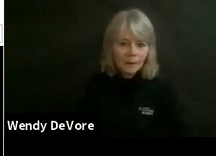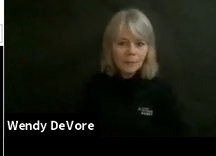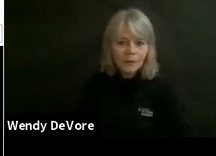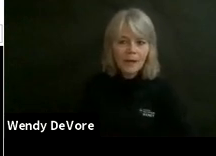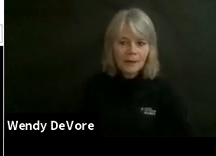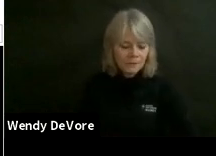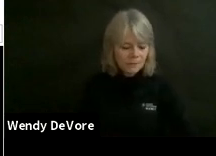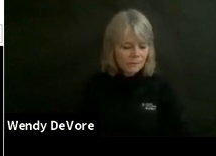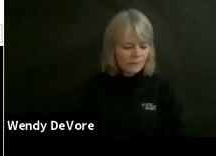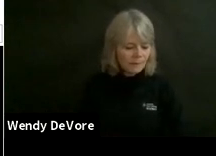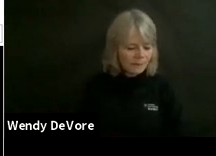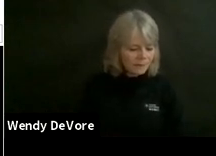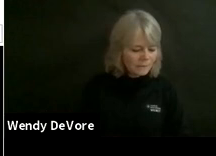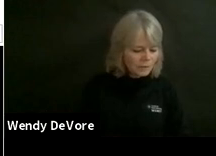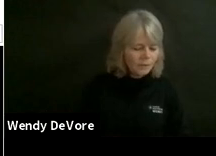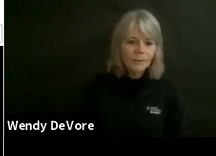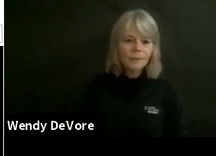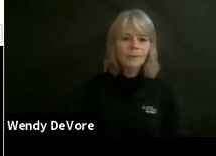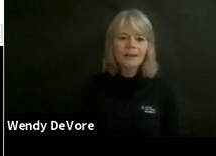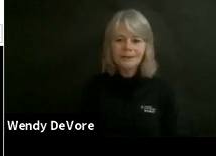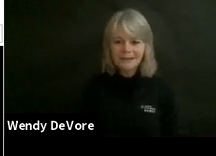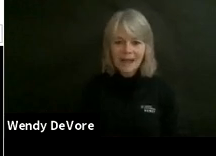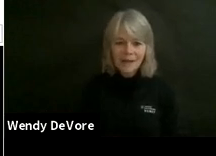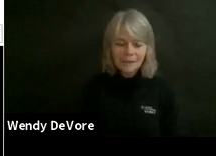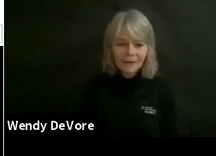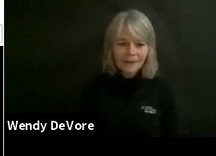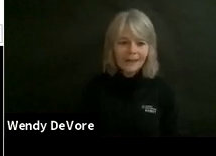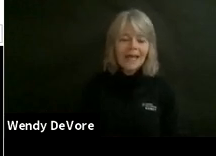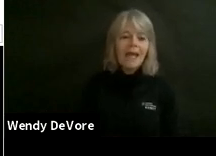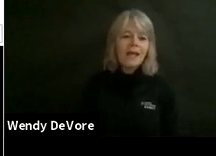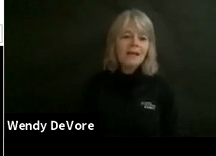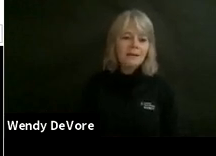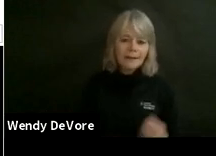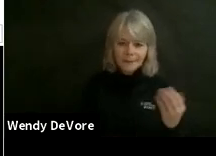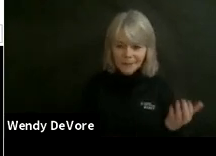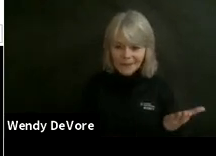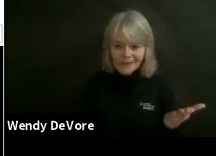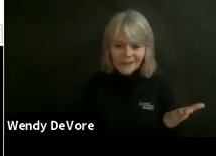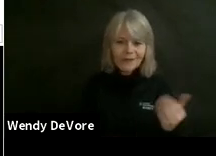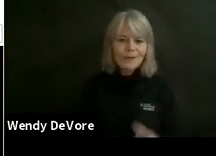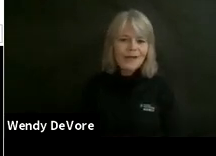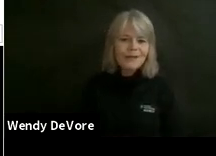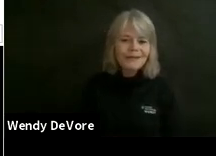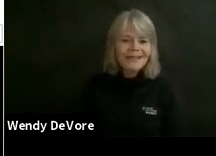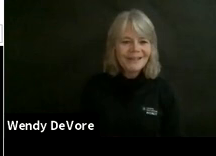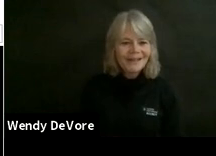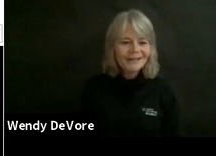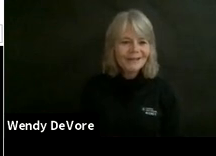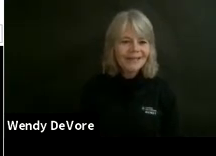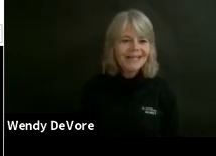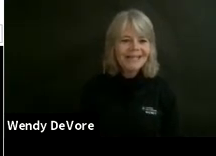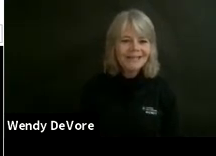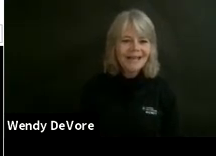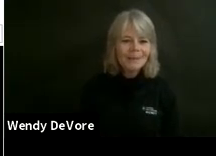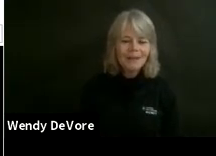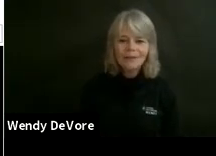move on to an individual who is deaf. And this individual that you see here on the